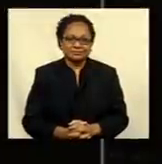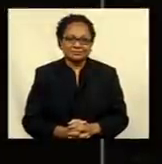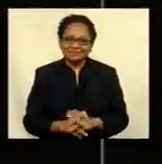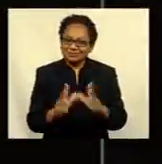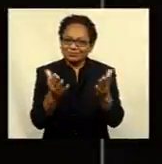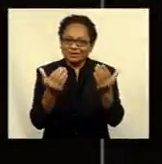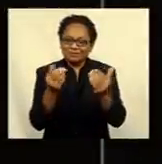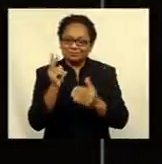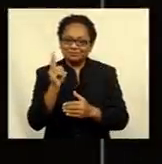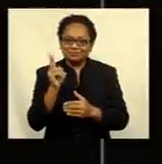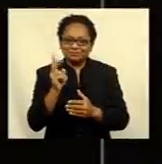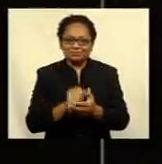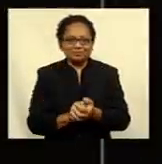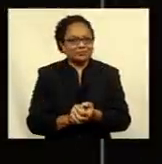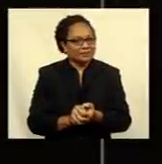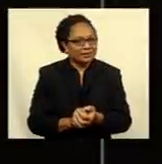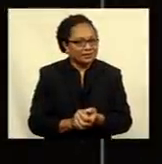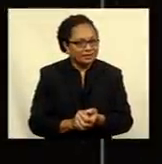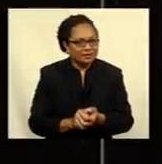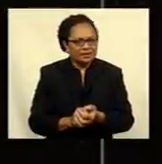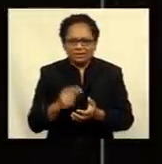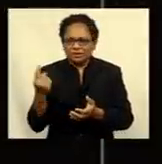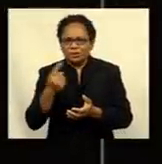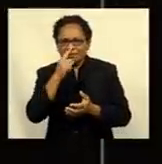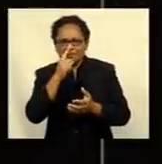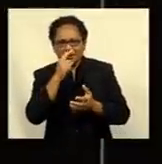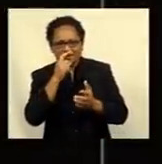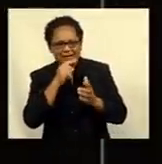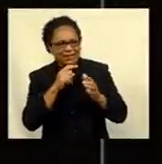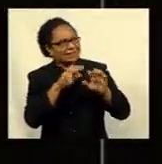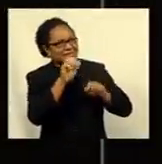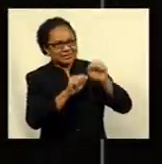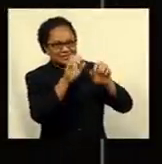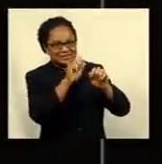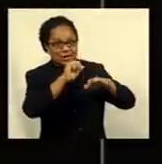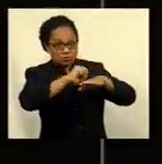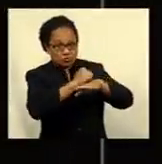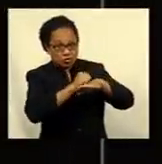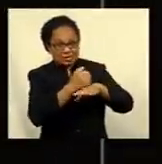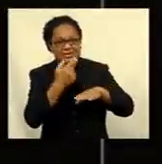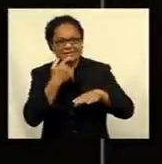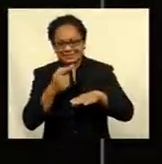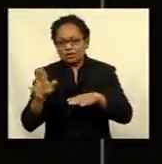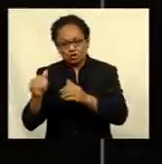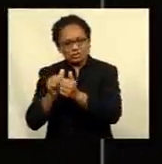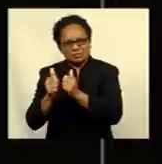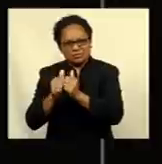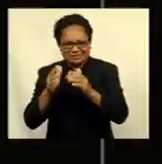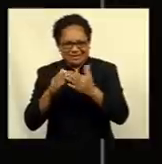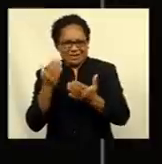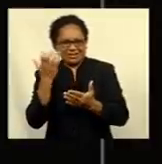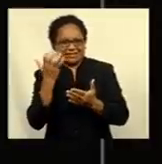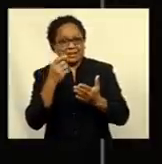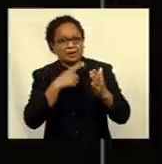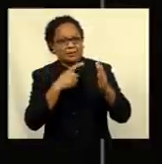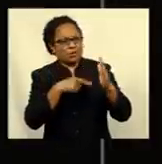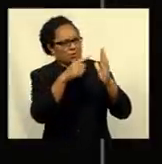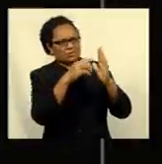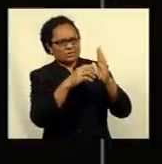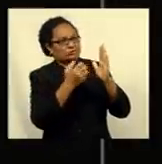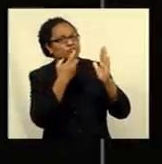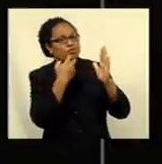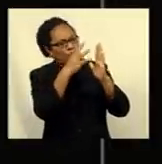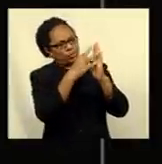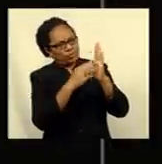Welcome back. Senegalese rock climbers say their sport is under threat from coastal erosion because of a construction boom in the